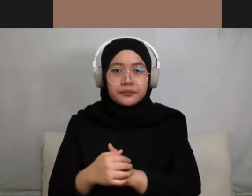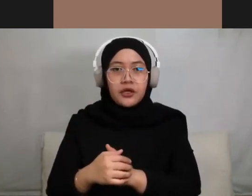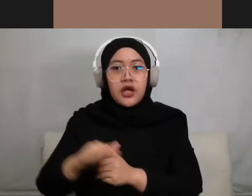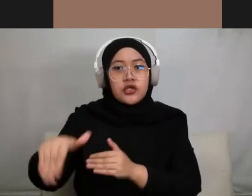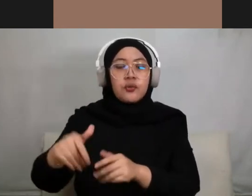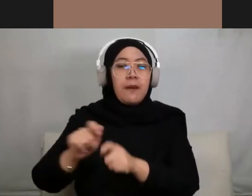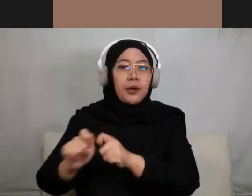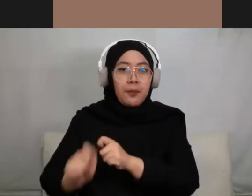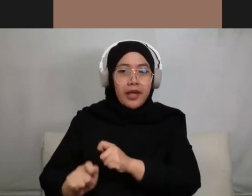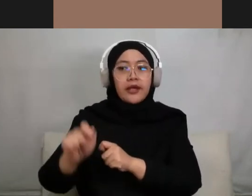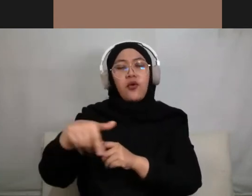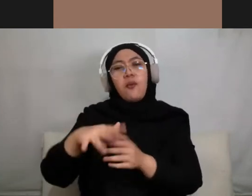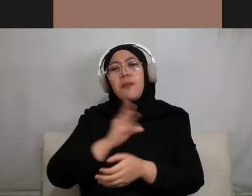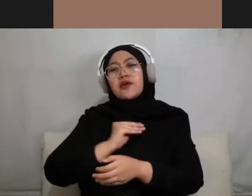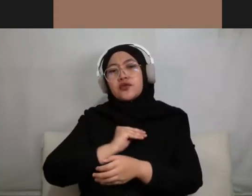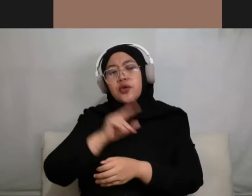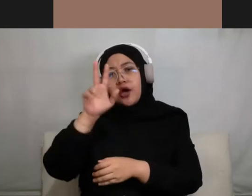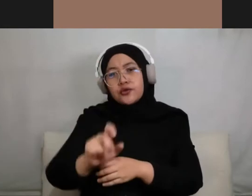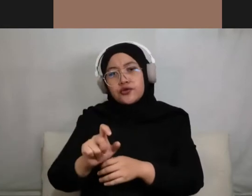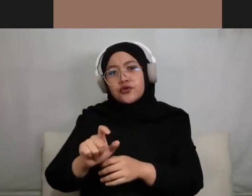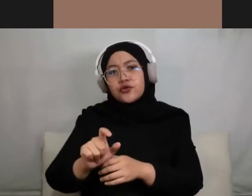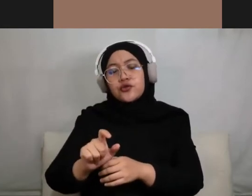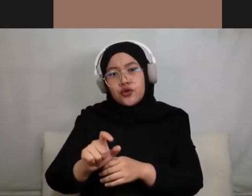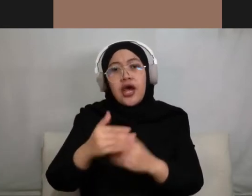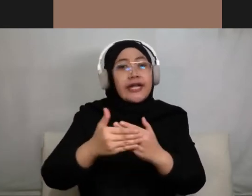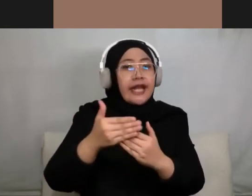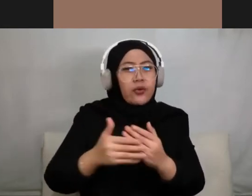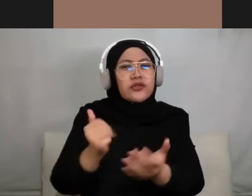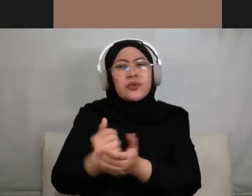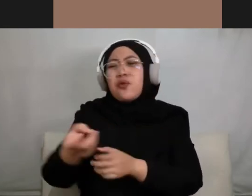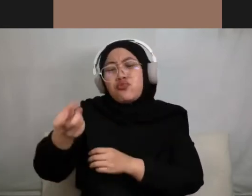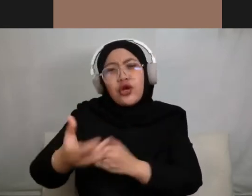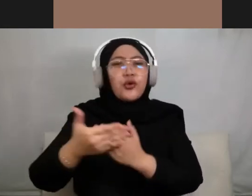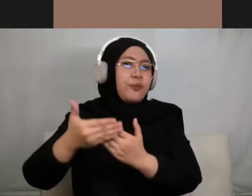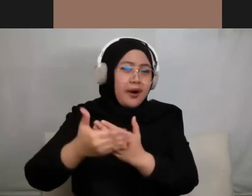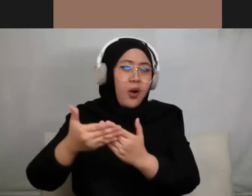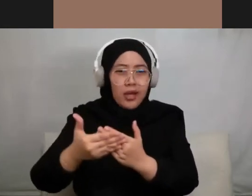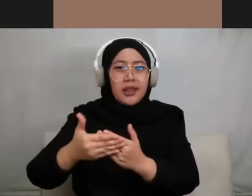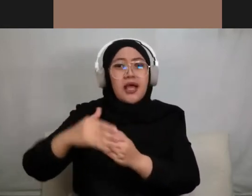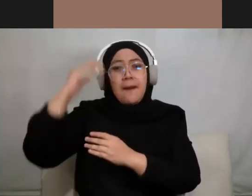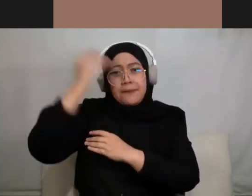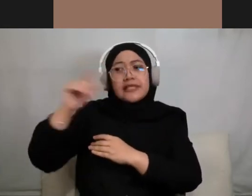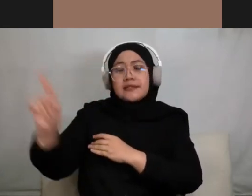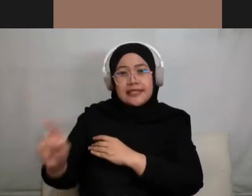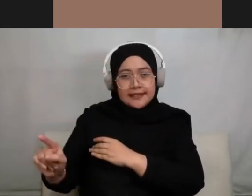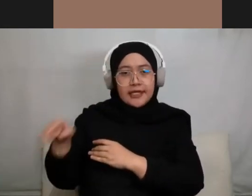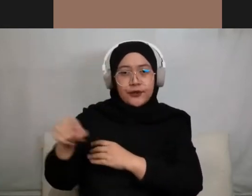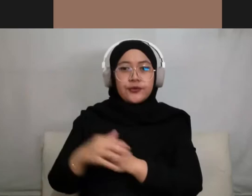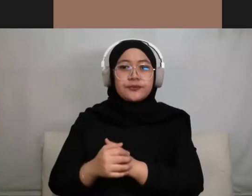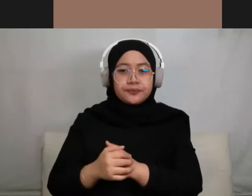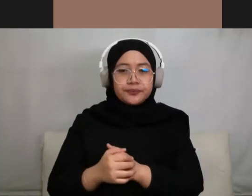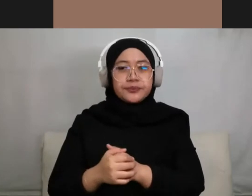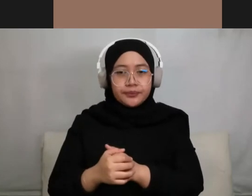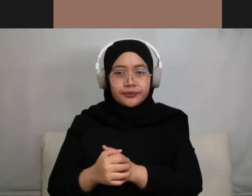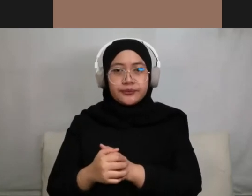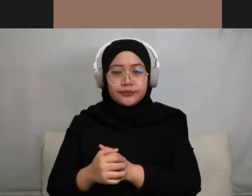has gone. Have been very less. So it is very easy to maintain the electric bus. Moreover, whenever we think about the electric